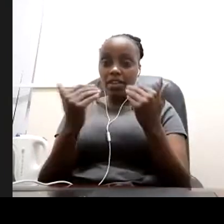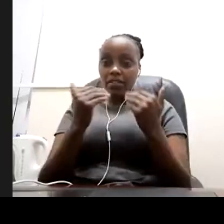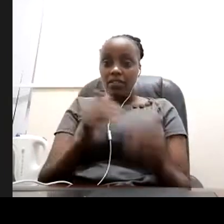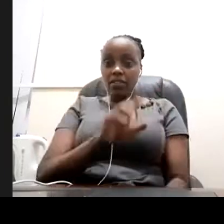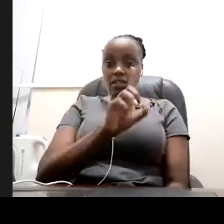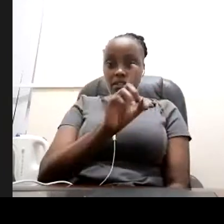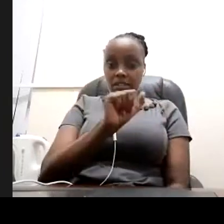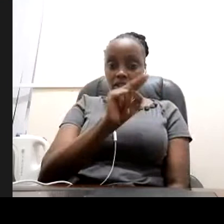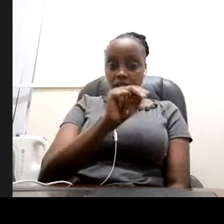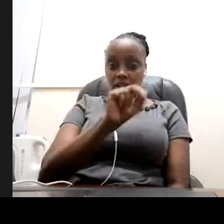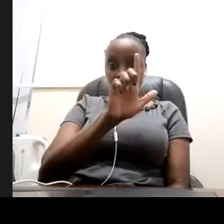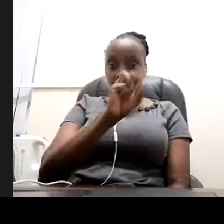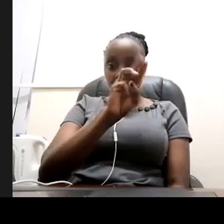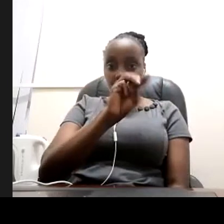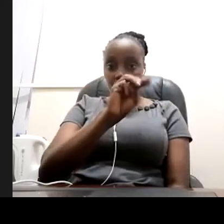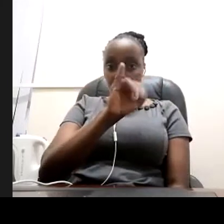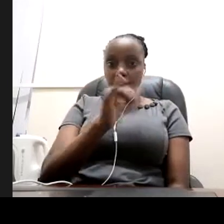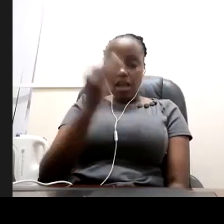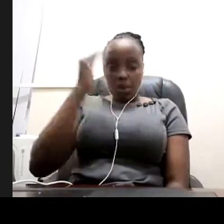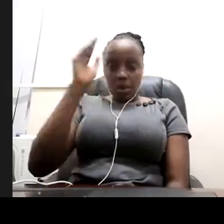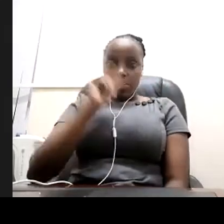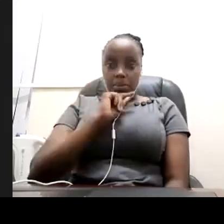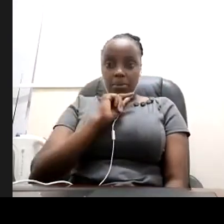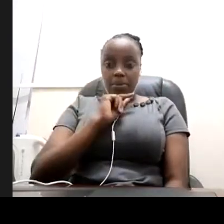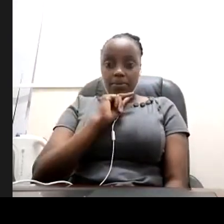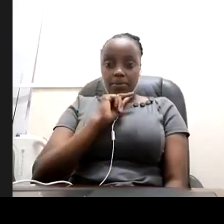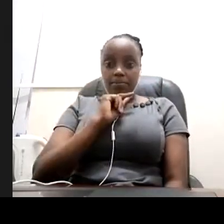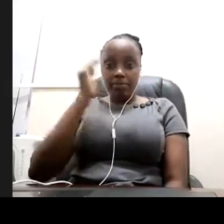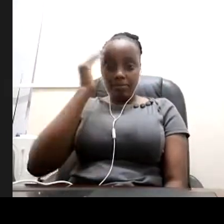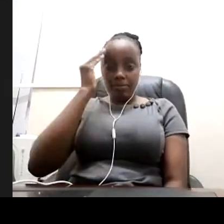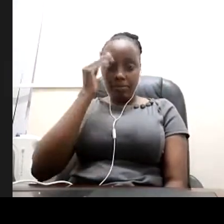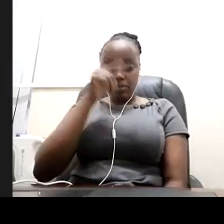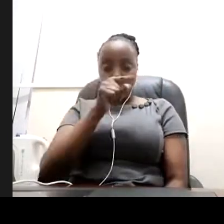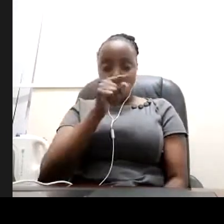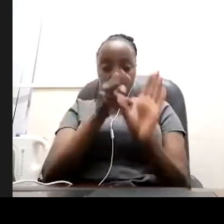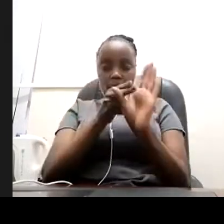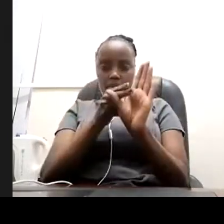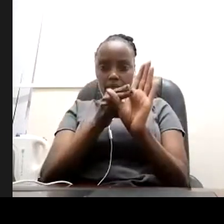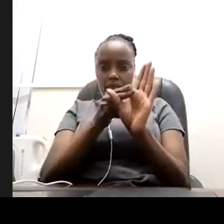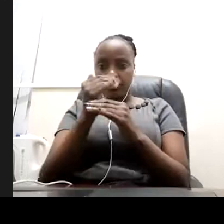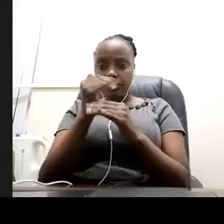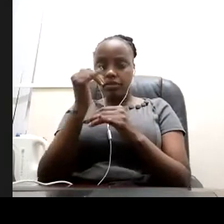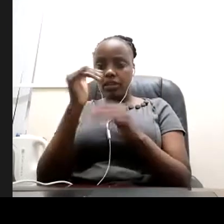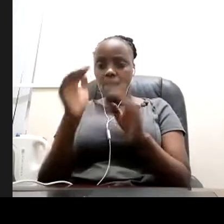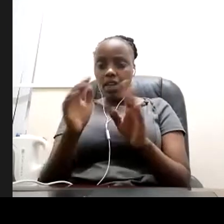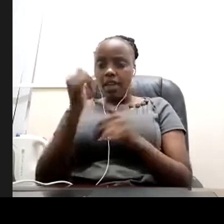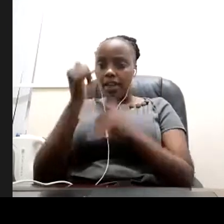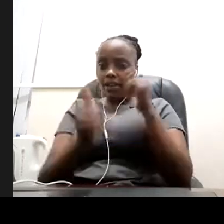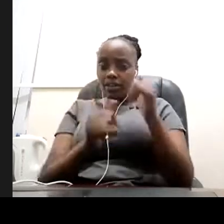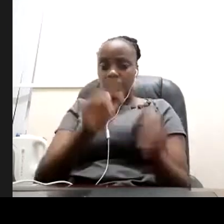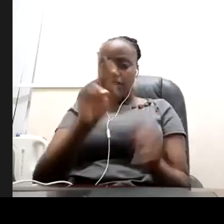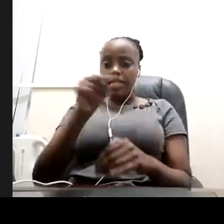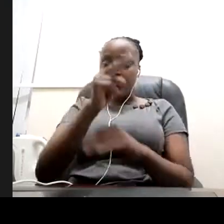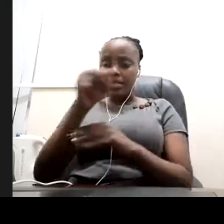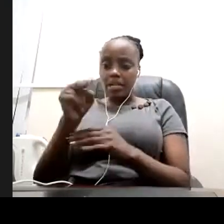joining. I know that you have been just participating in the closing session of the CRPD